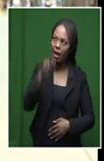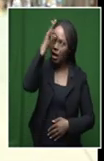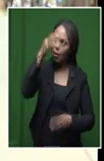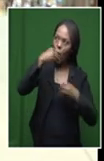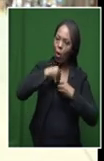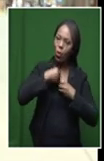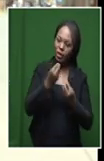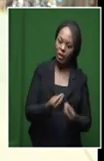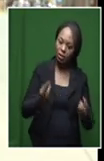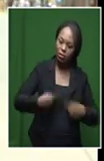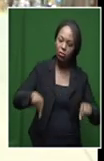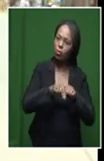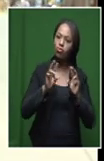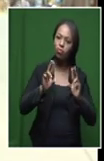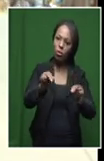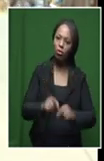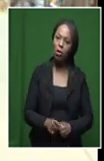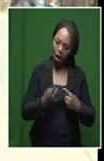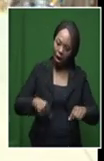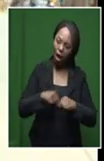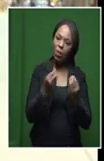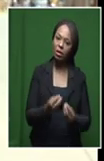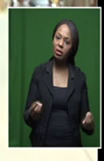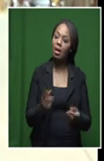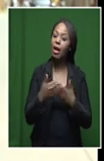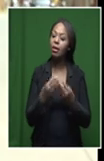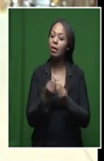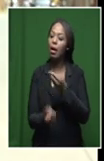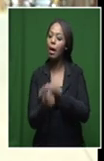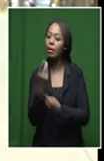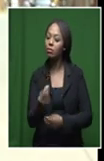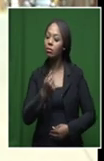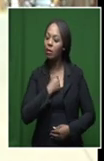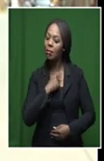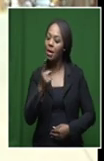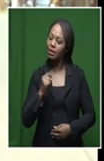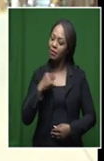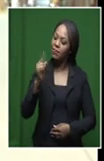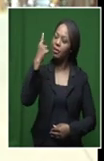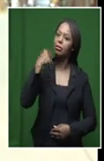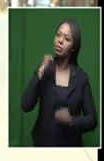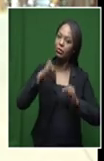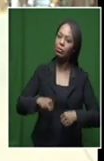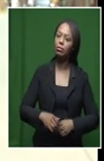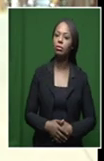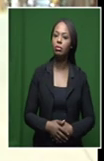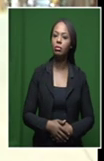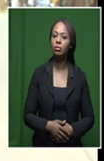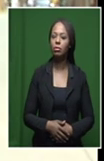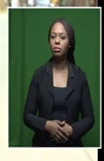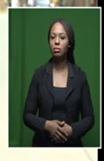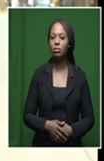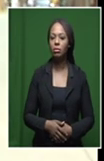Those are our kids. So whatever happens to the kids, it must come from me. So mine are not going to vaccinate.